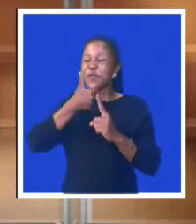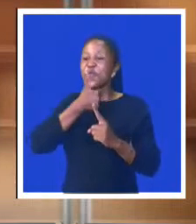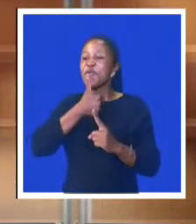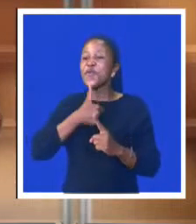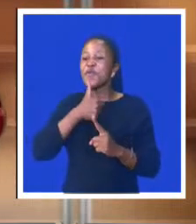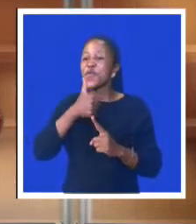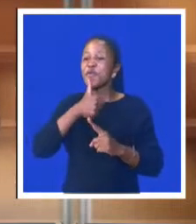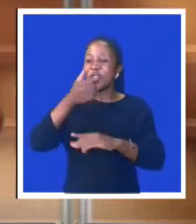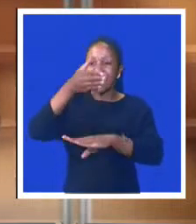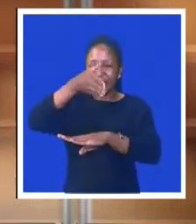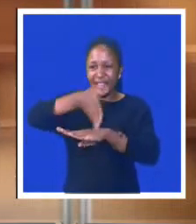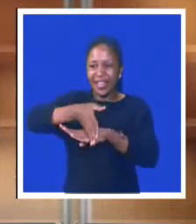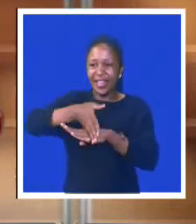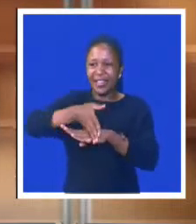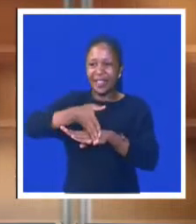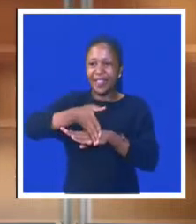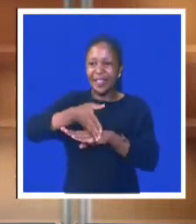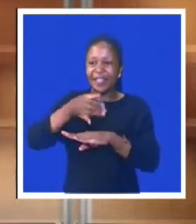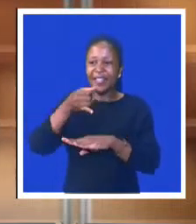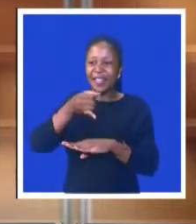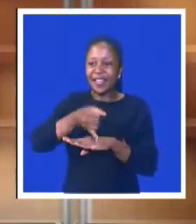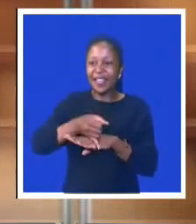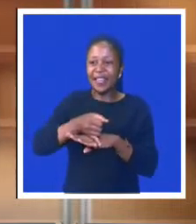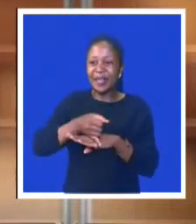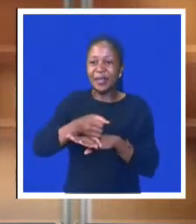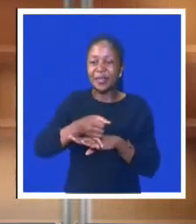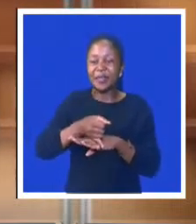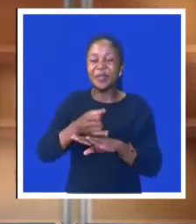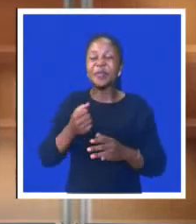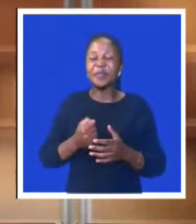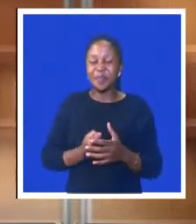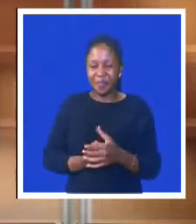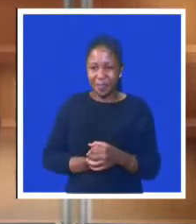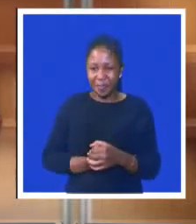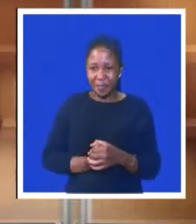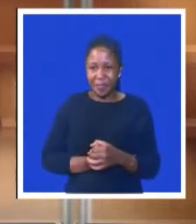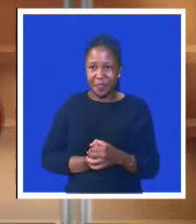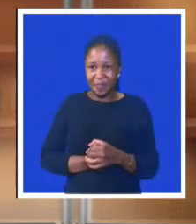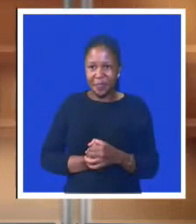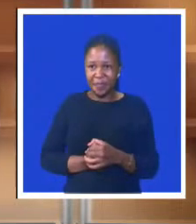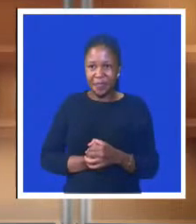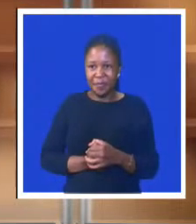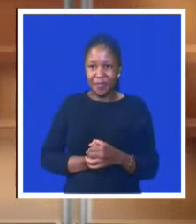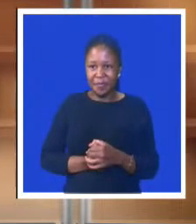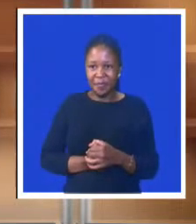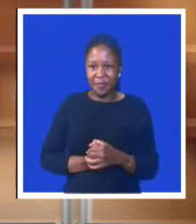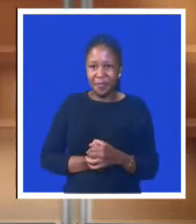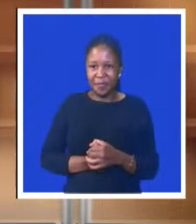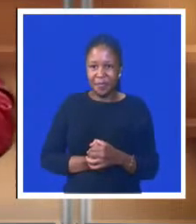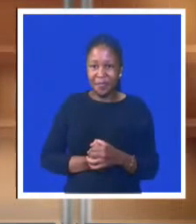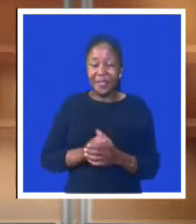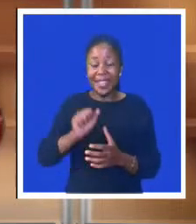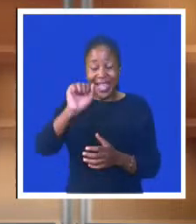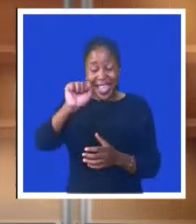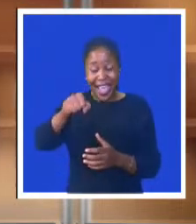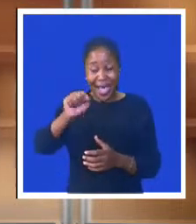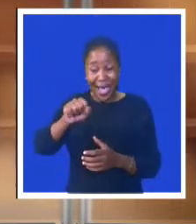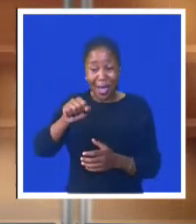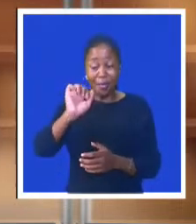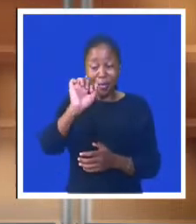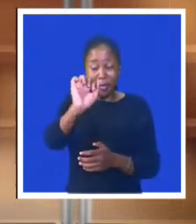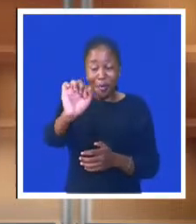you construct a sentence using the word in? Oh yes, I believe you can, dear